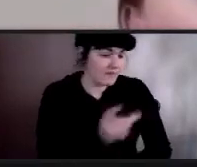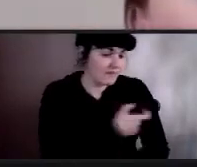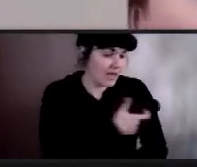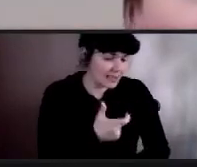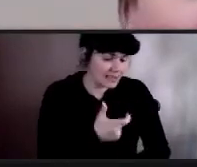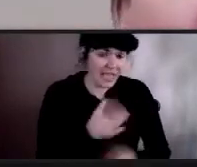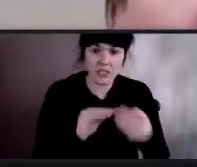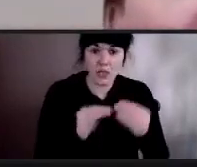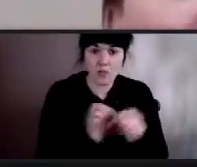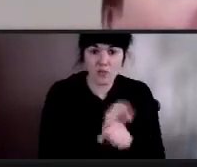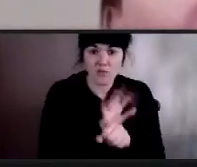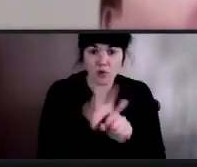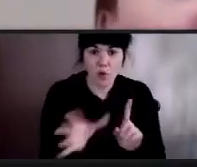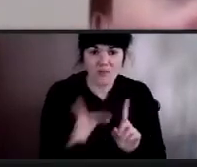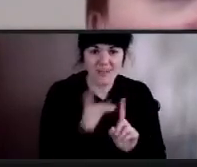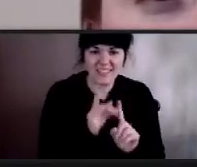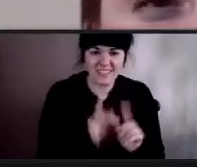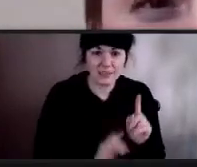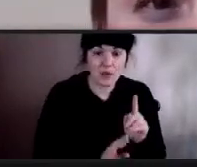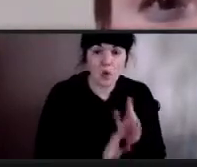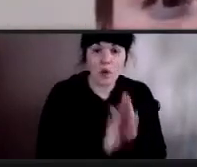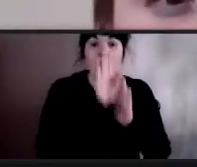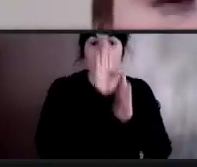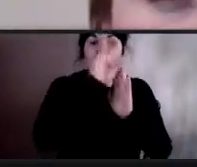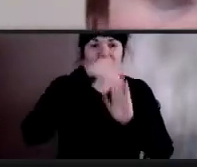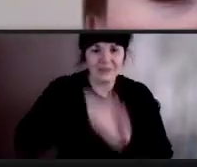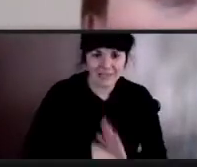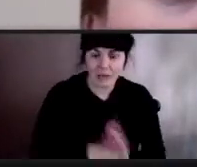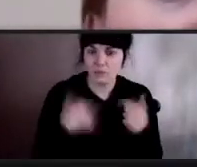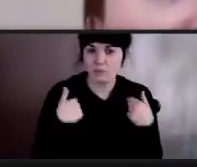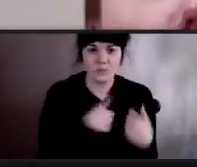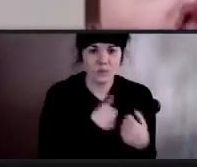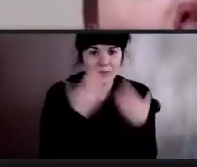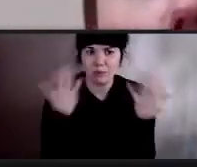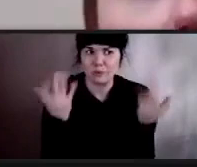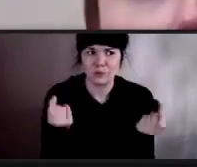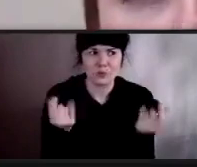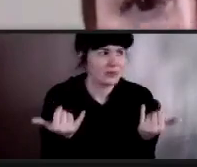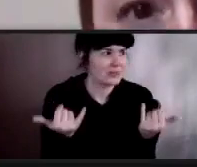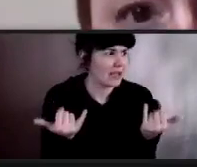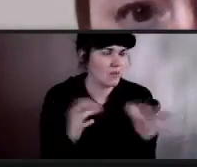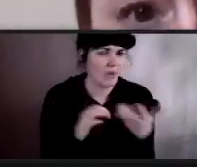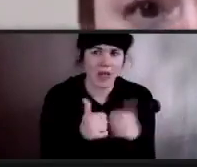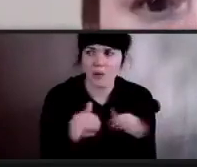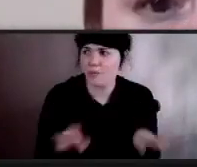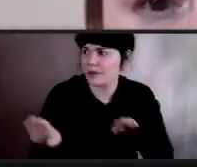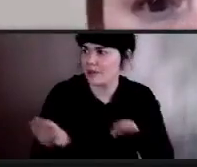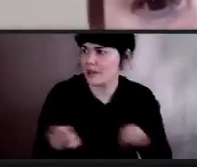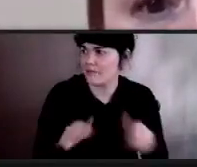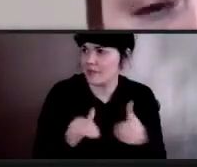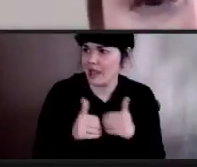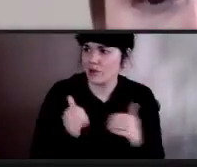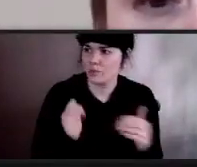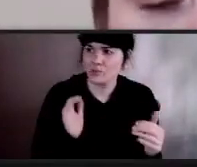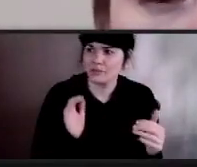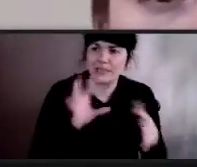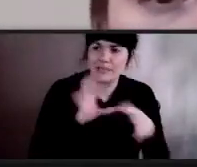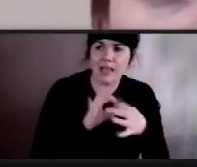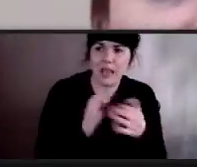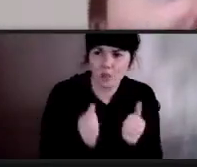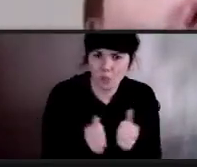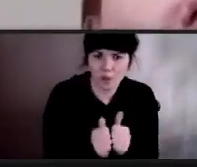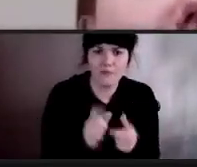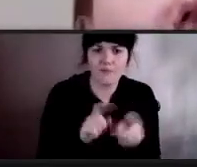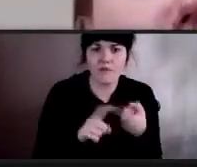know what to do anymore. We don't know how we should act. We don't know how we should reach out to our friends and family, how we can support each other in a safe